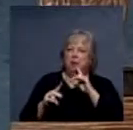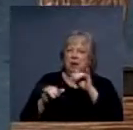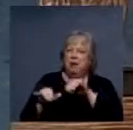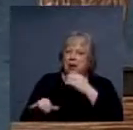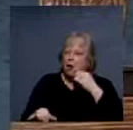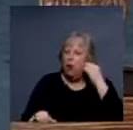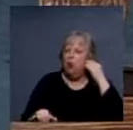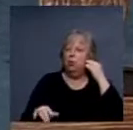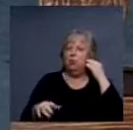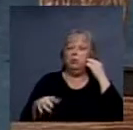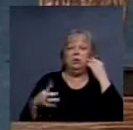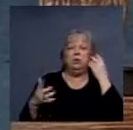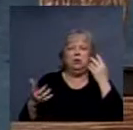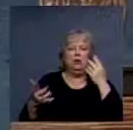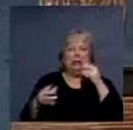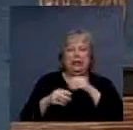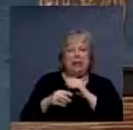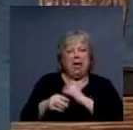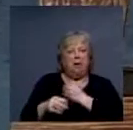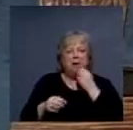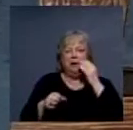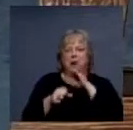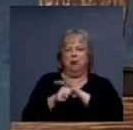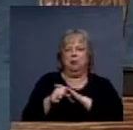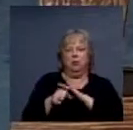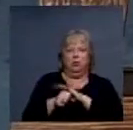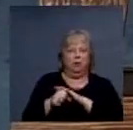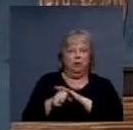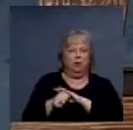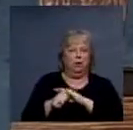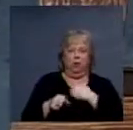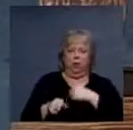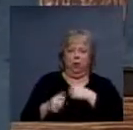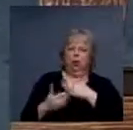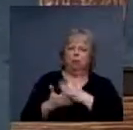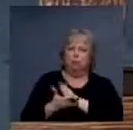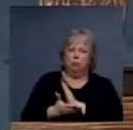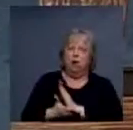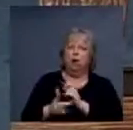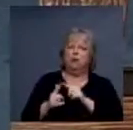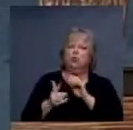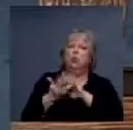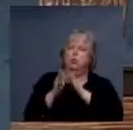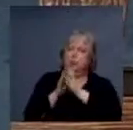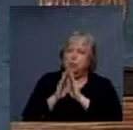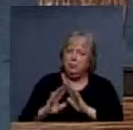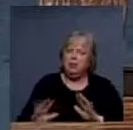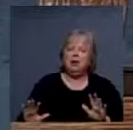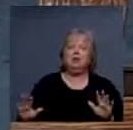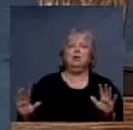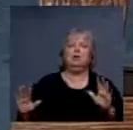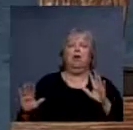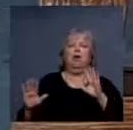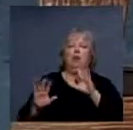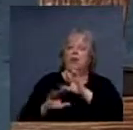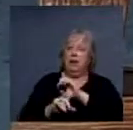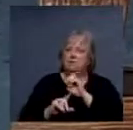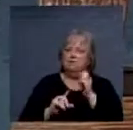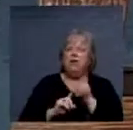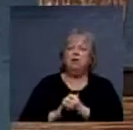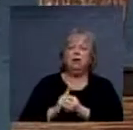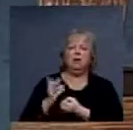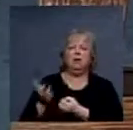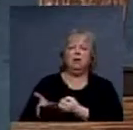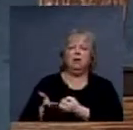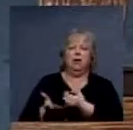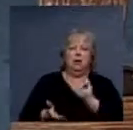in our neighborhood, and we have a right to a peaceful environment. I mean,